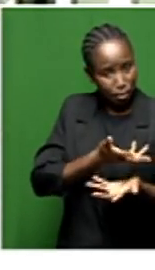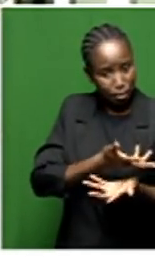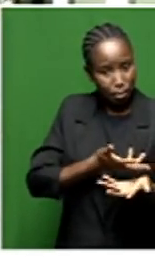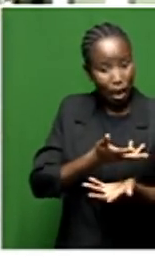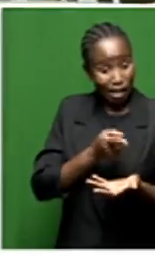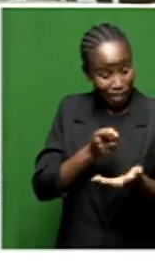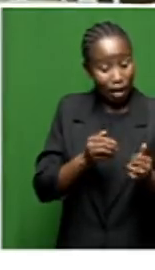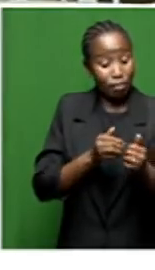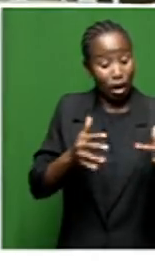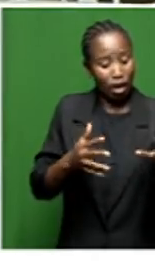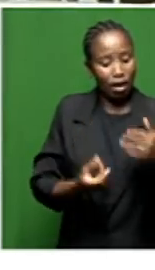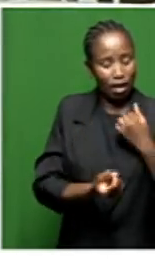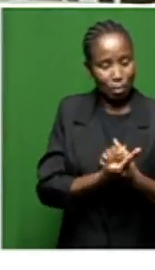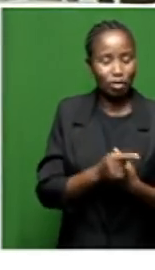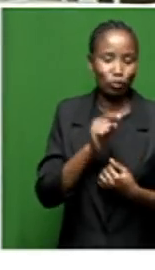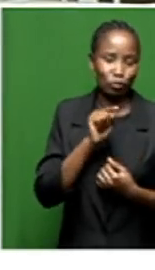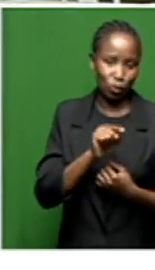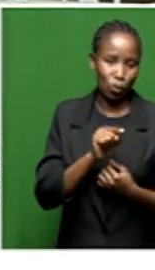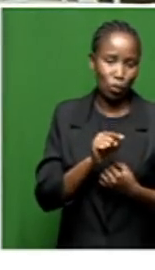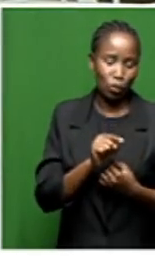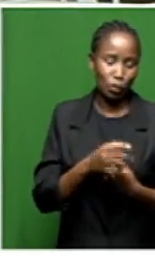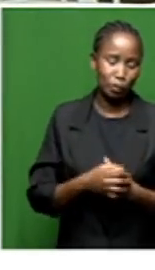triggered this motion.